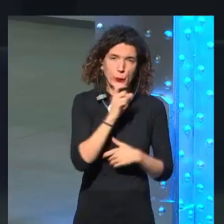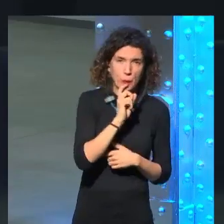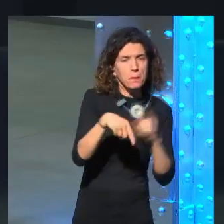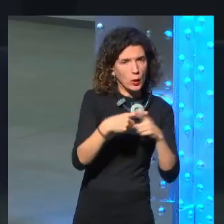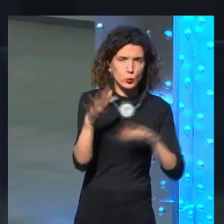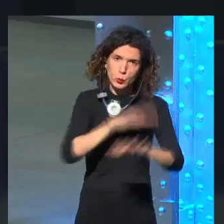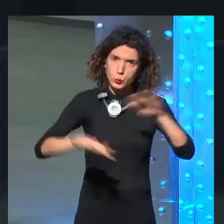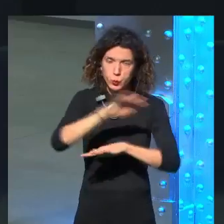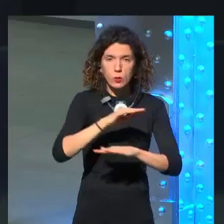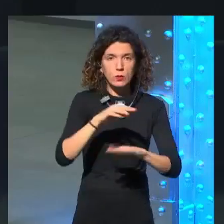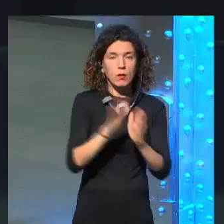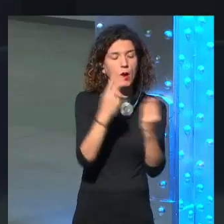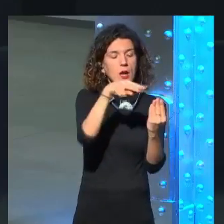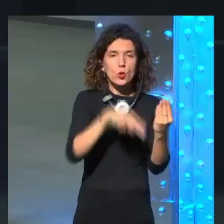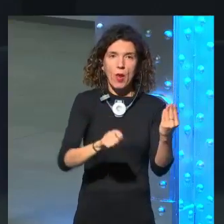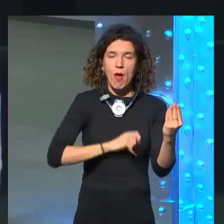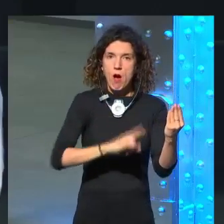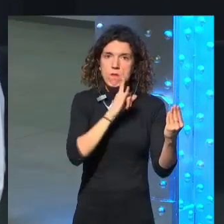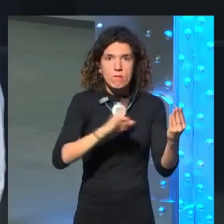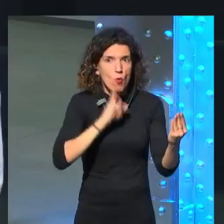very knowledgeable in